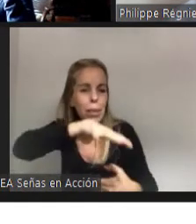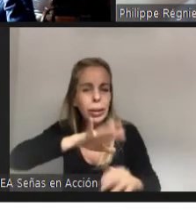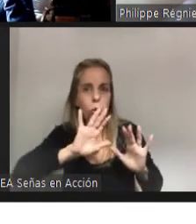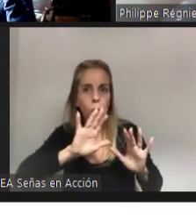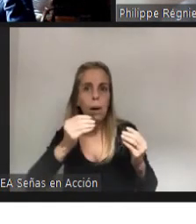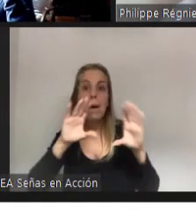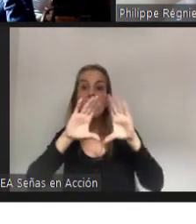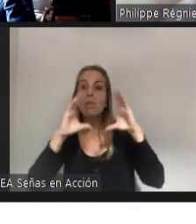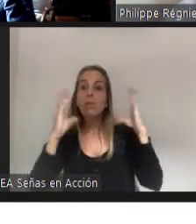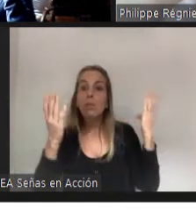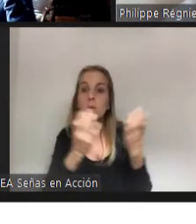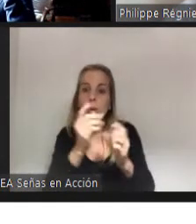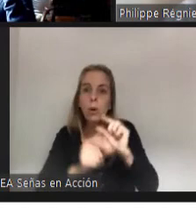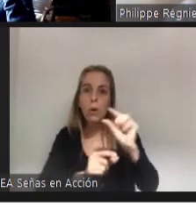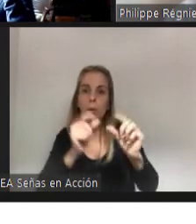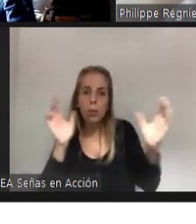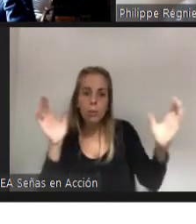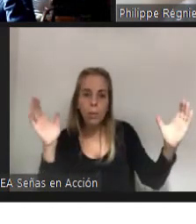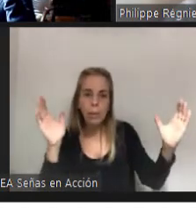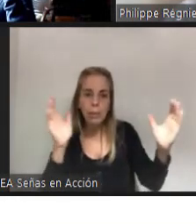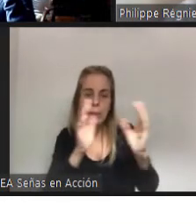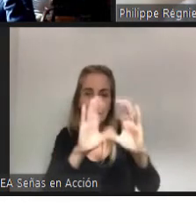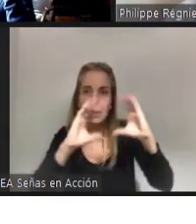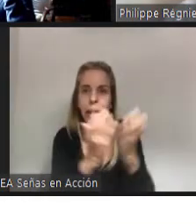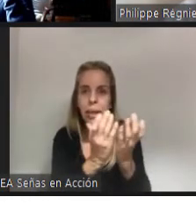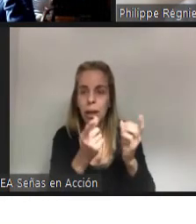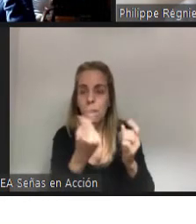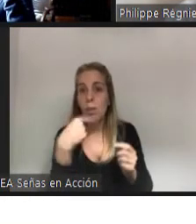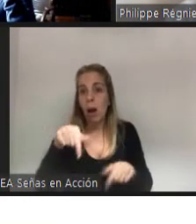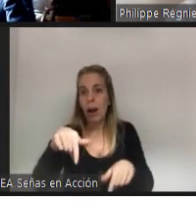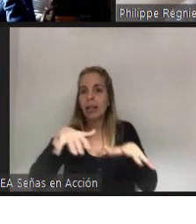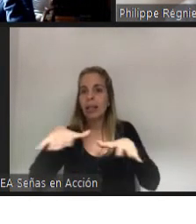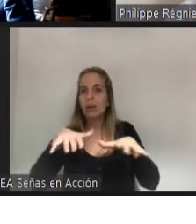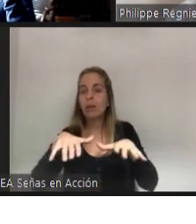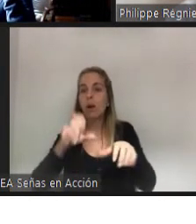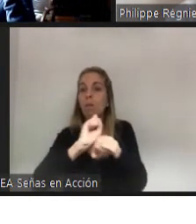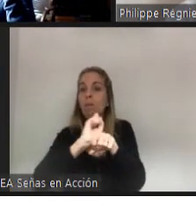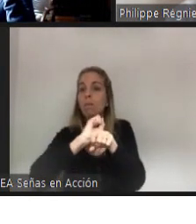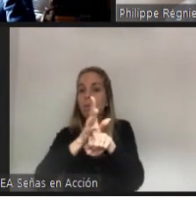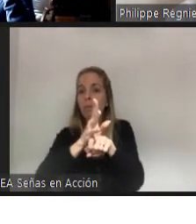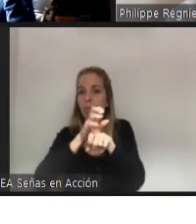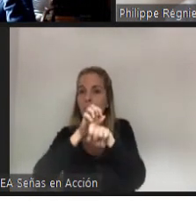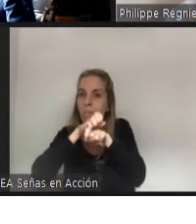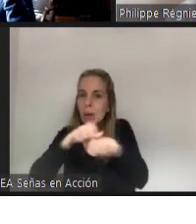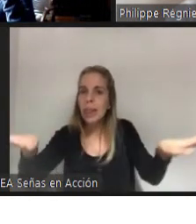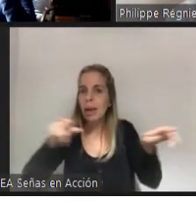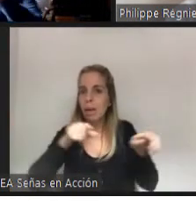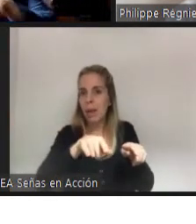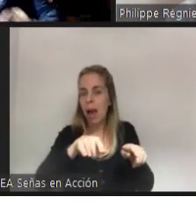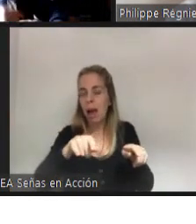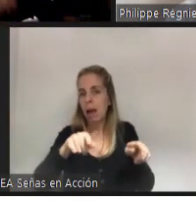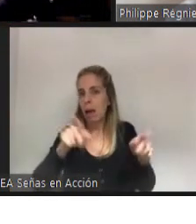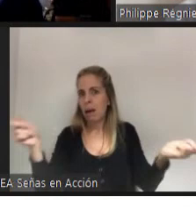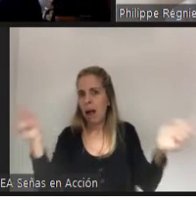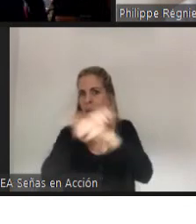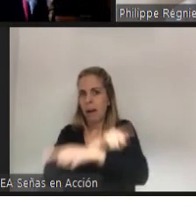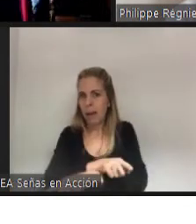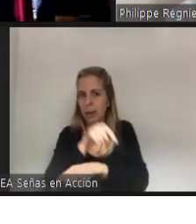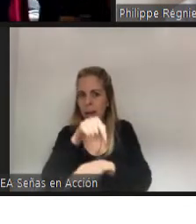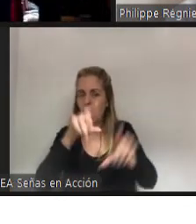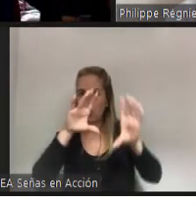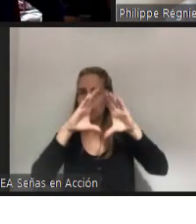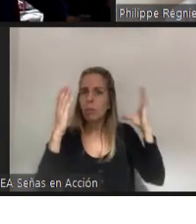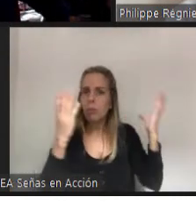and space compression, an increasingly smaller world. Nonetheless, coronavirus proved us wrong. The